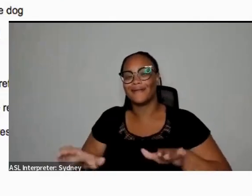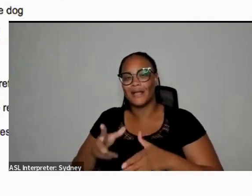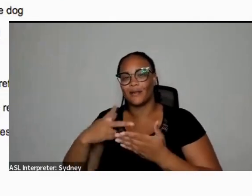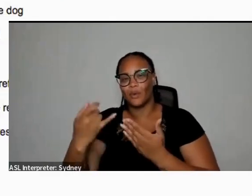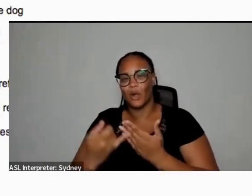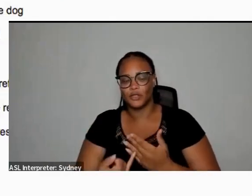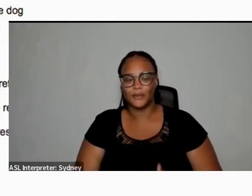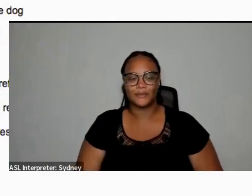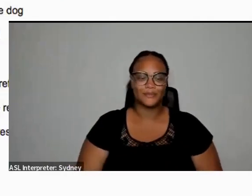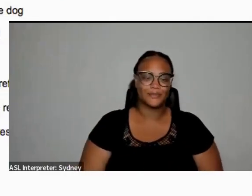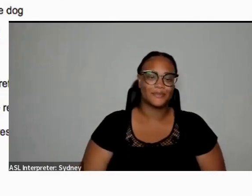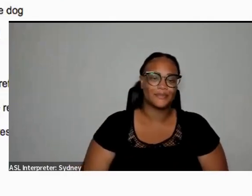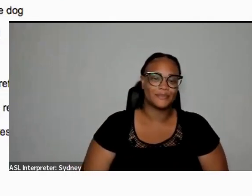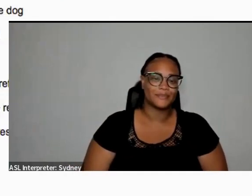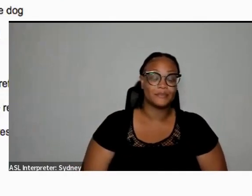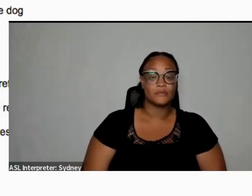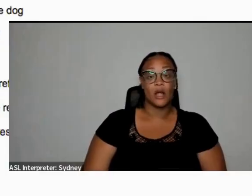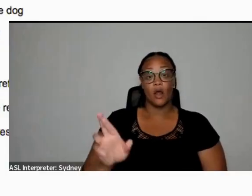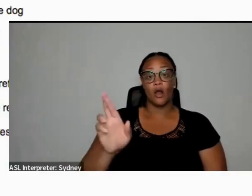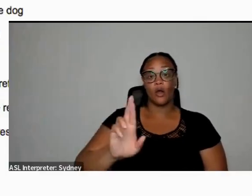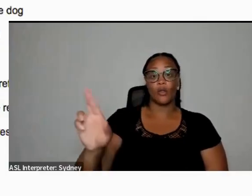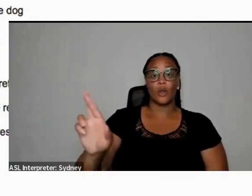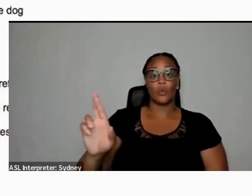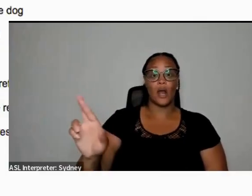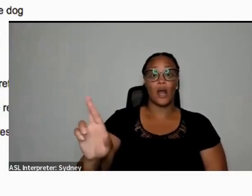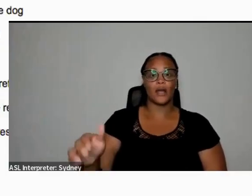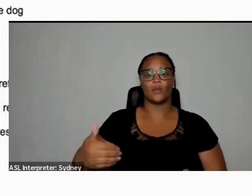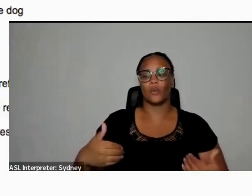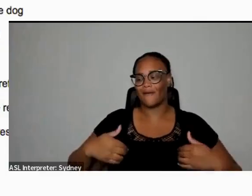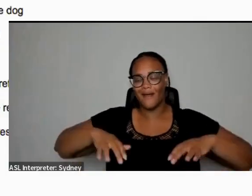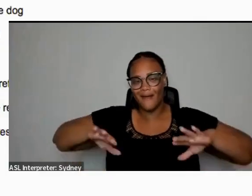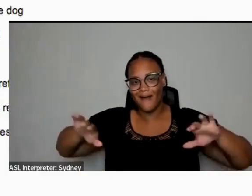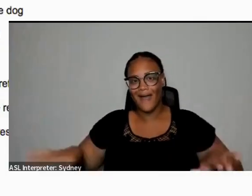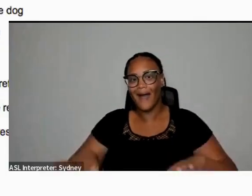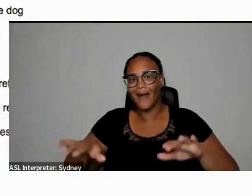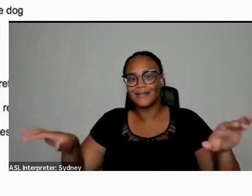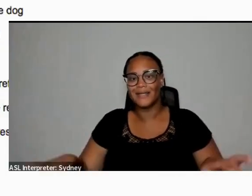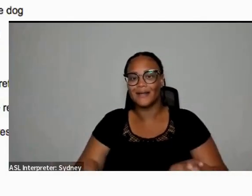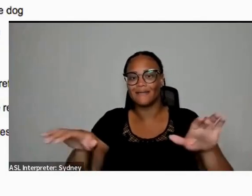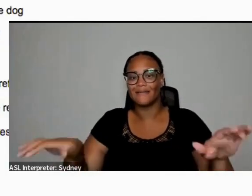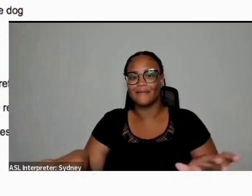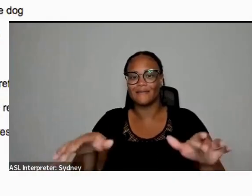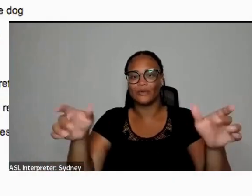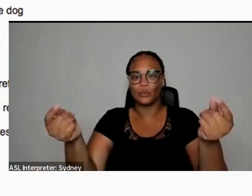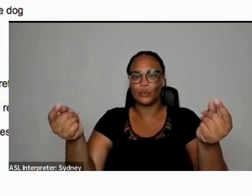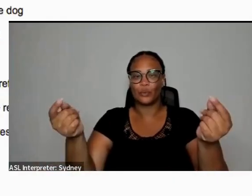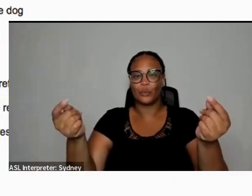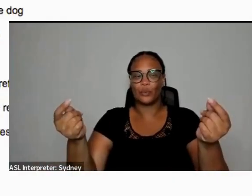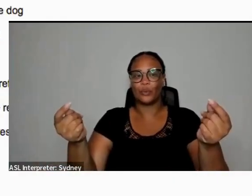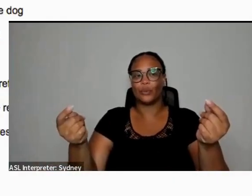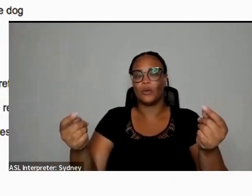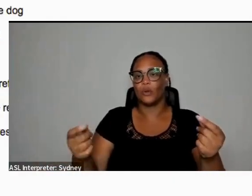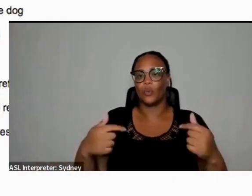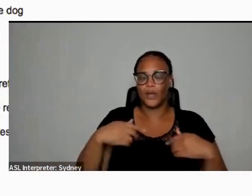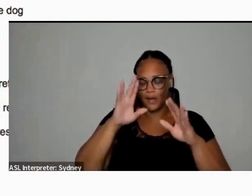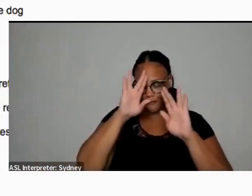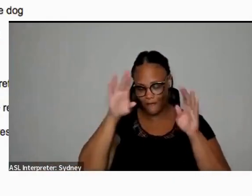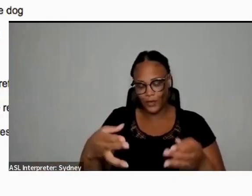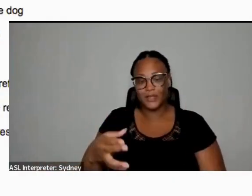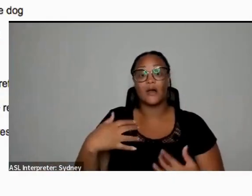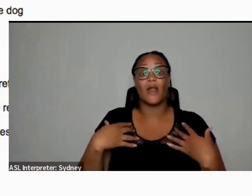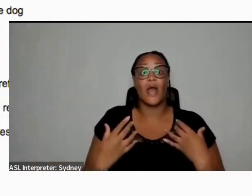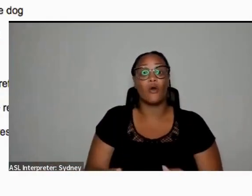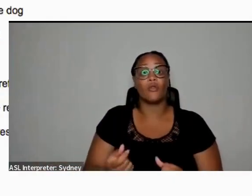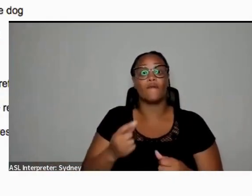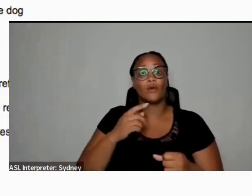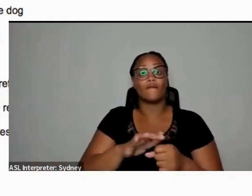did things to be active. We had done a whole unit on health, and we were trying to see, you know, what they could